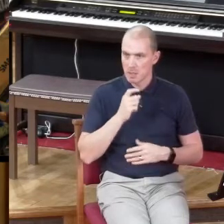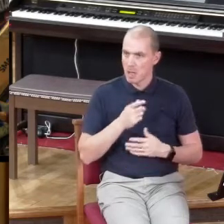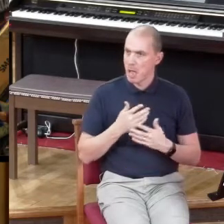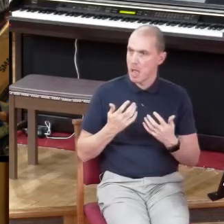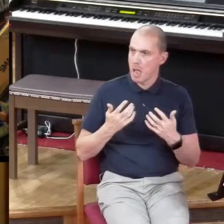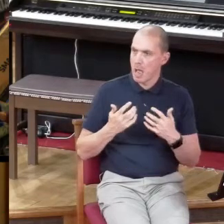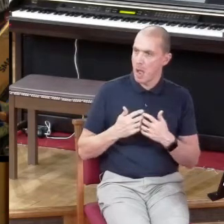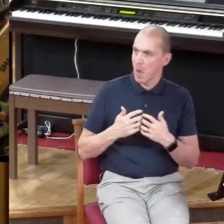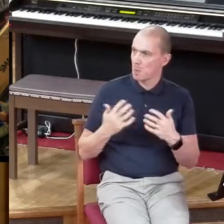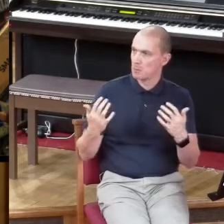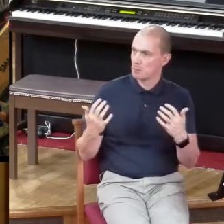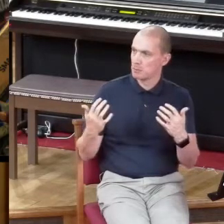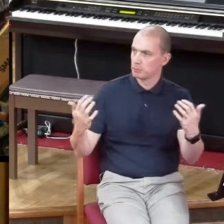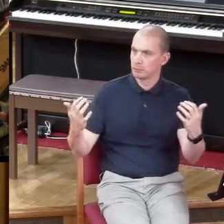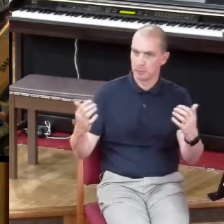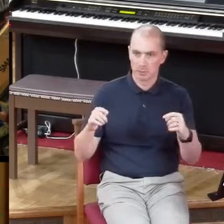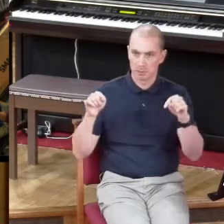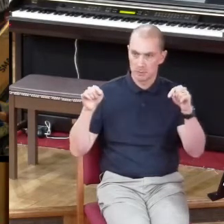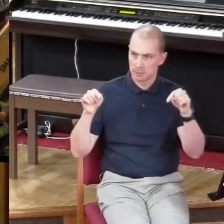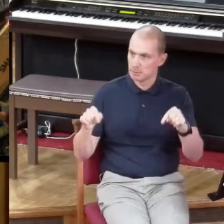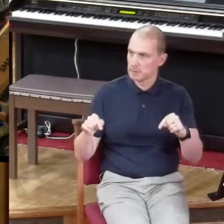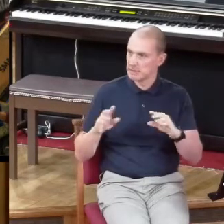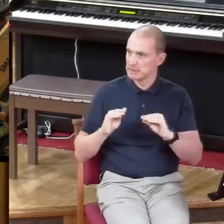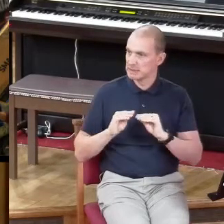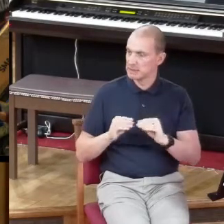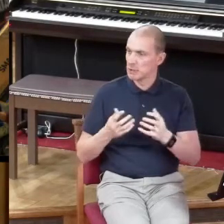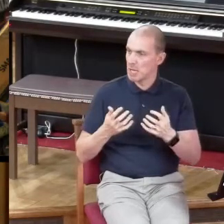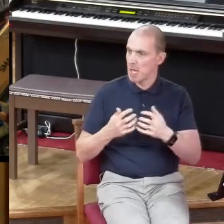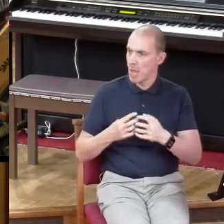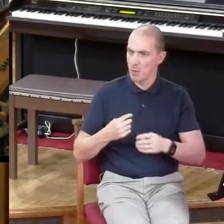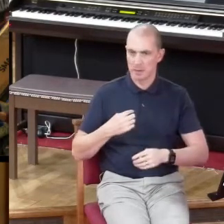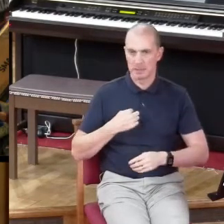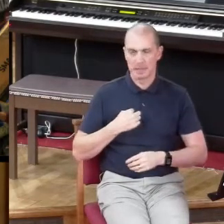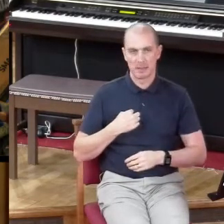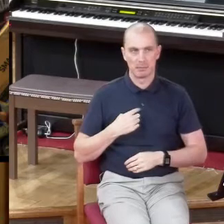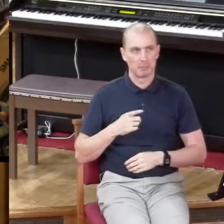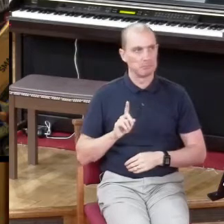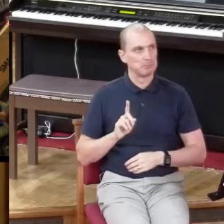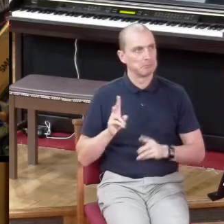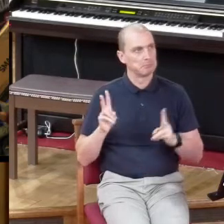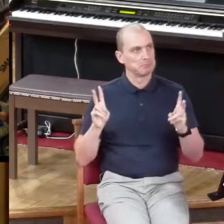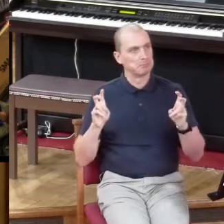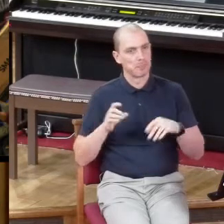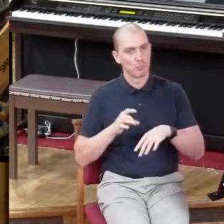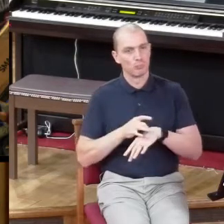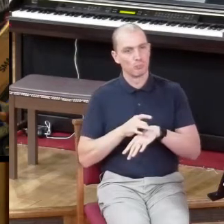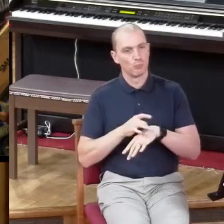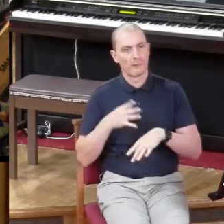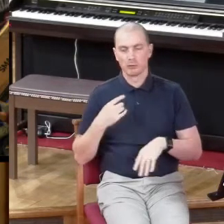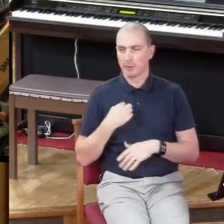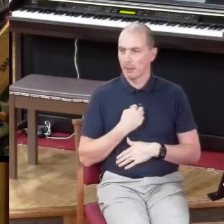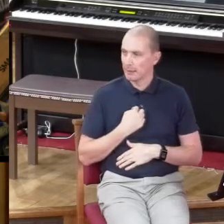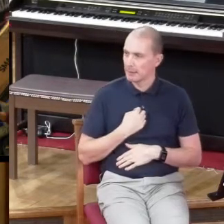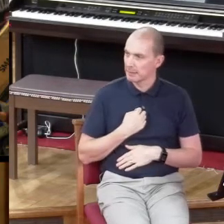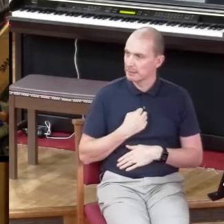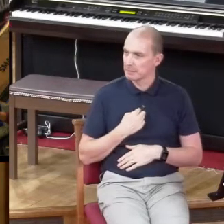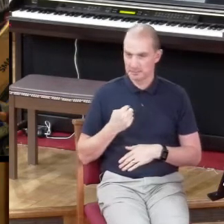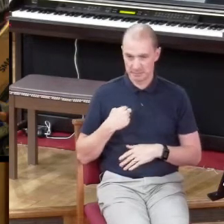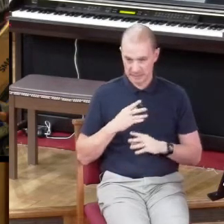this teaching? Is it just me as the professional, which is not a very good word for it, I don't think? Is it just for